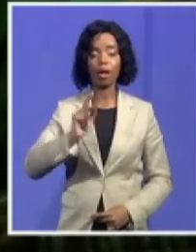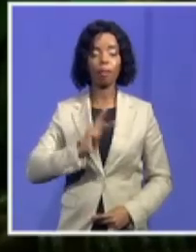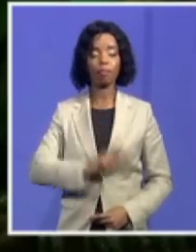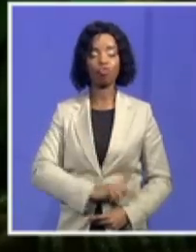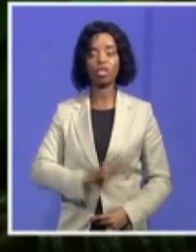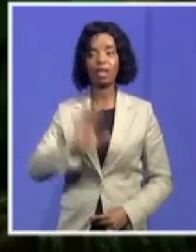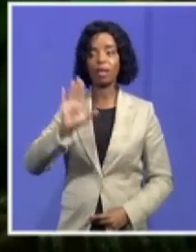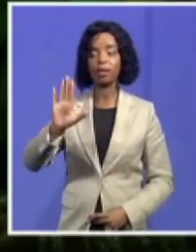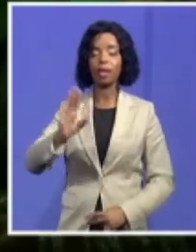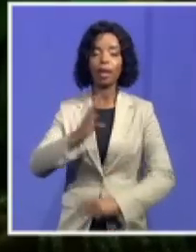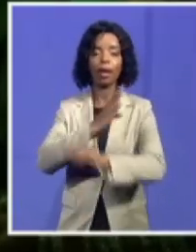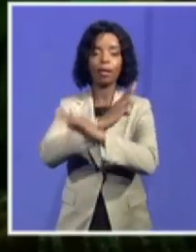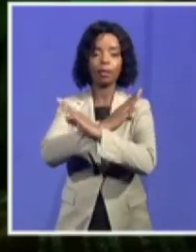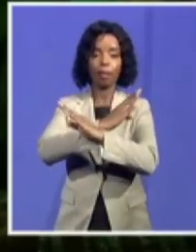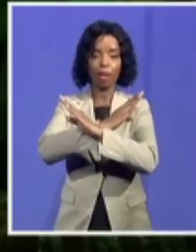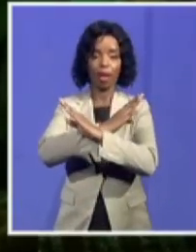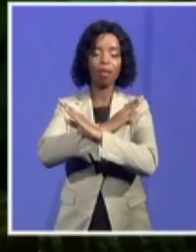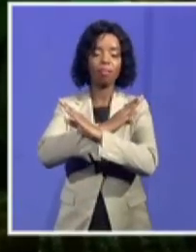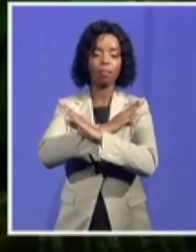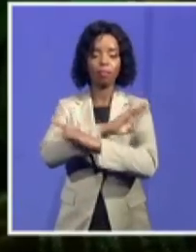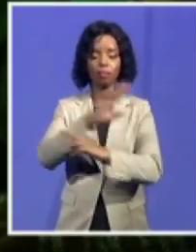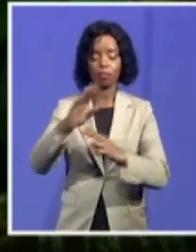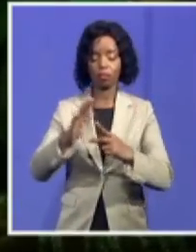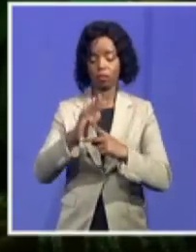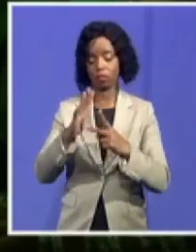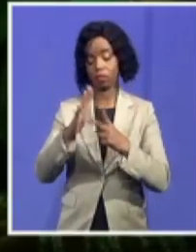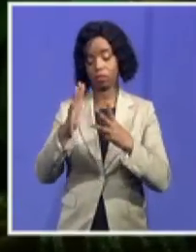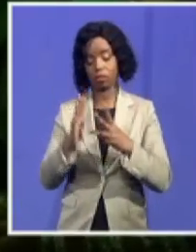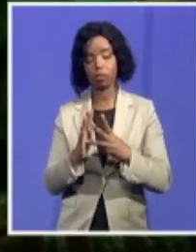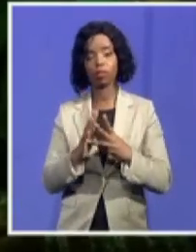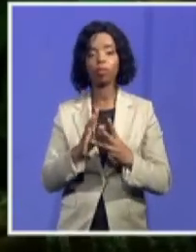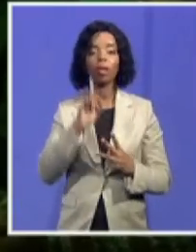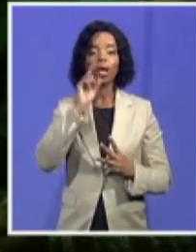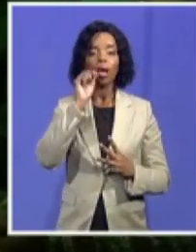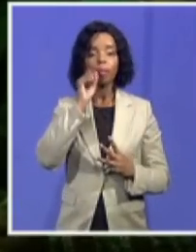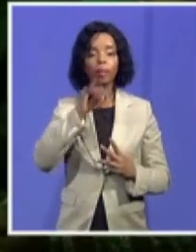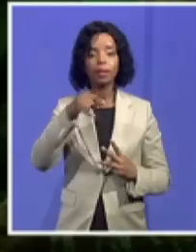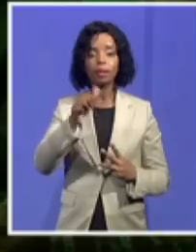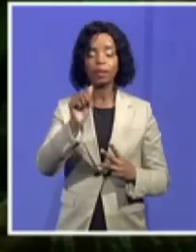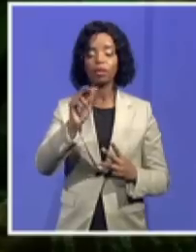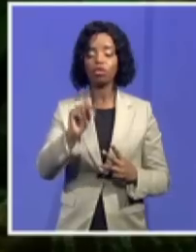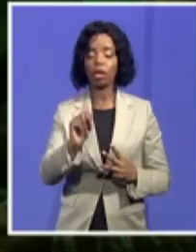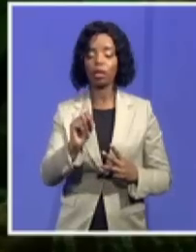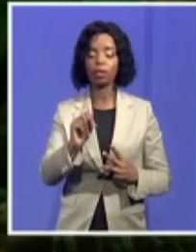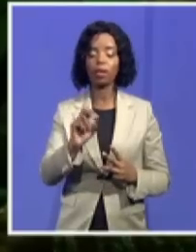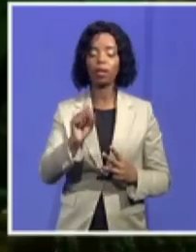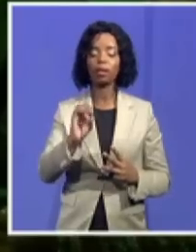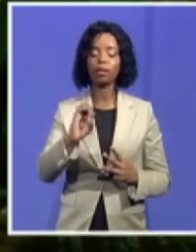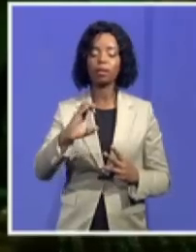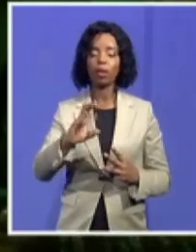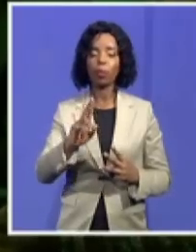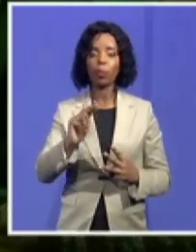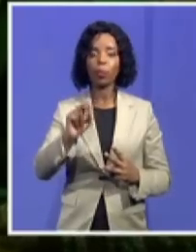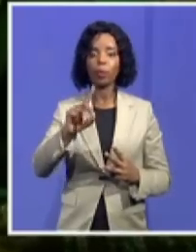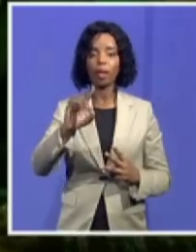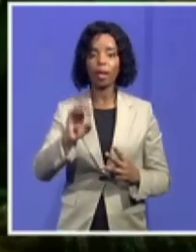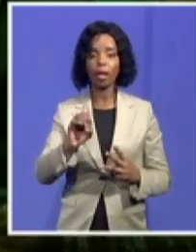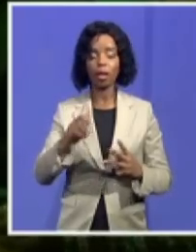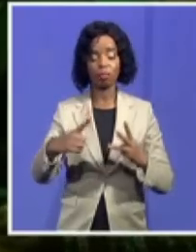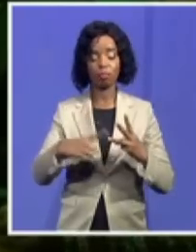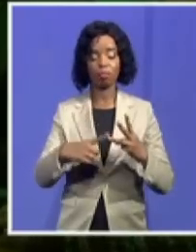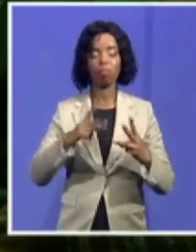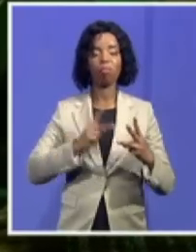Your Excellency, Mr. Jean-Michel Sama Lukonde, Prime Minister of the